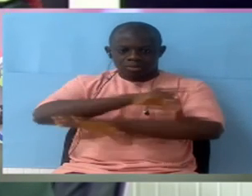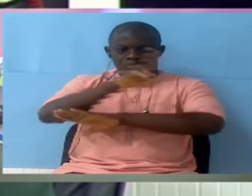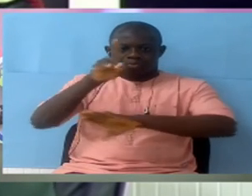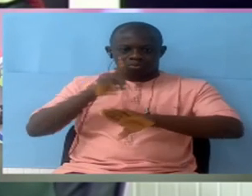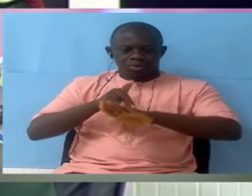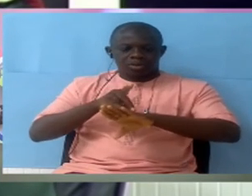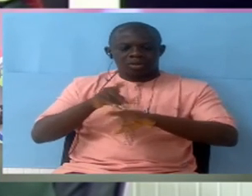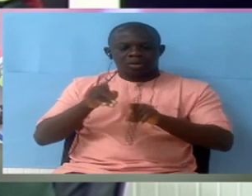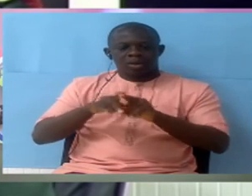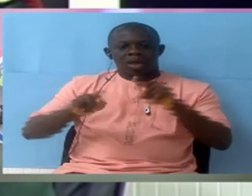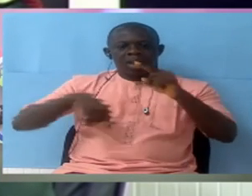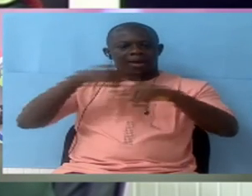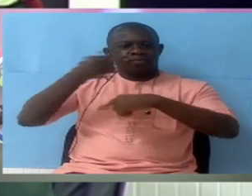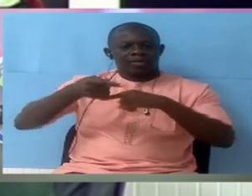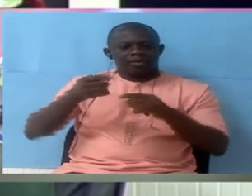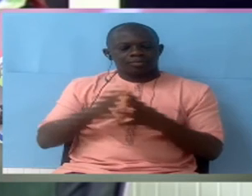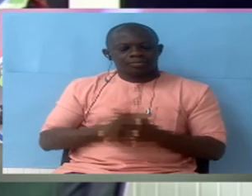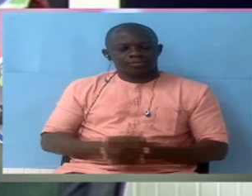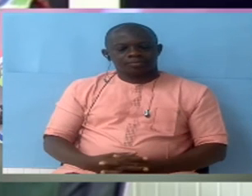after